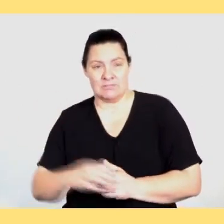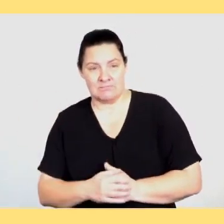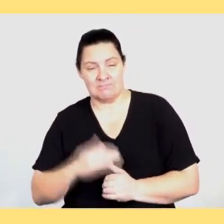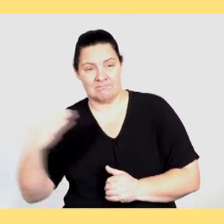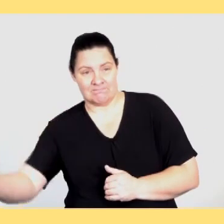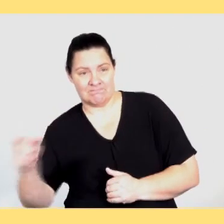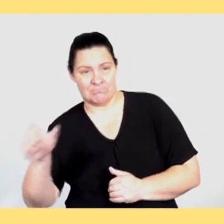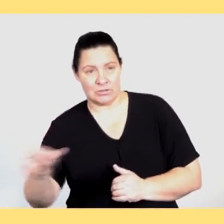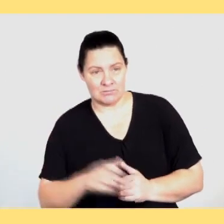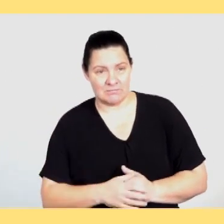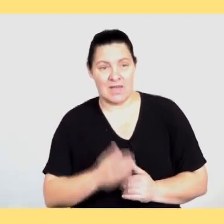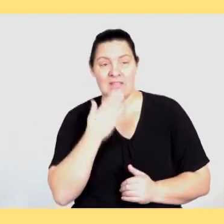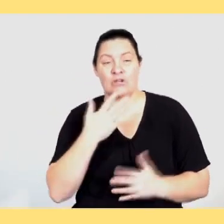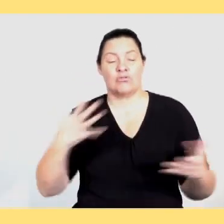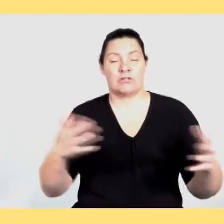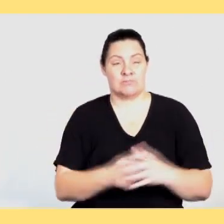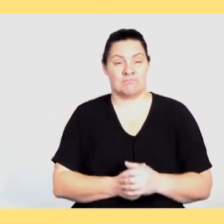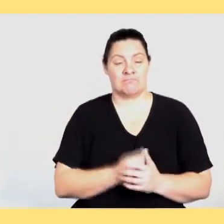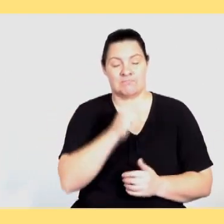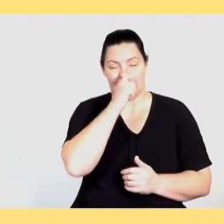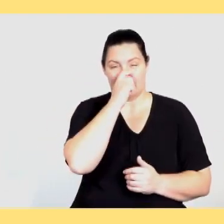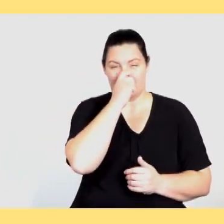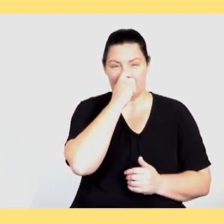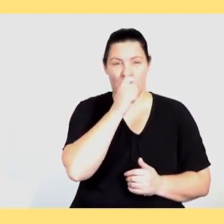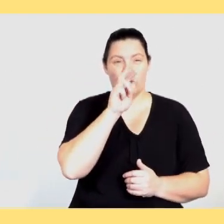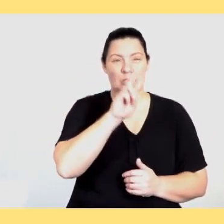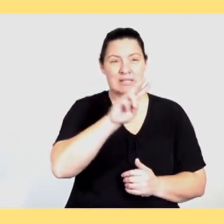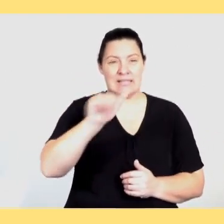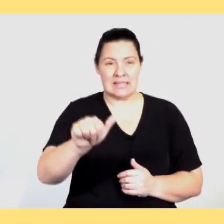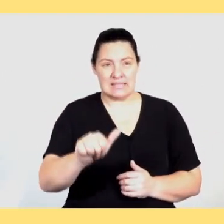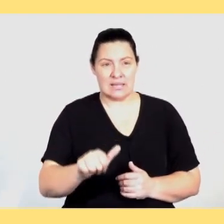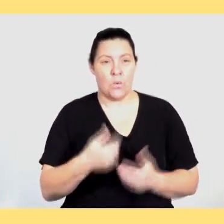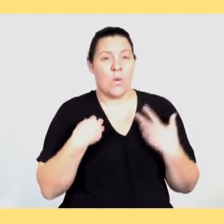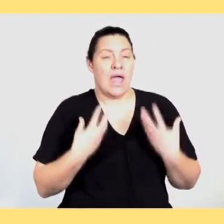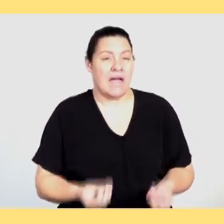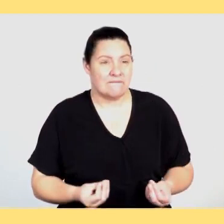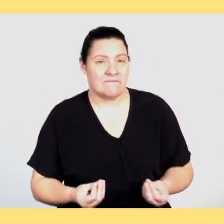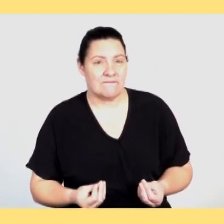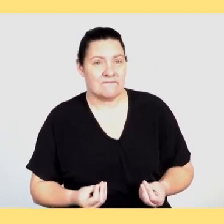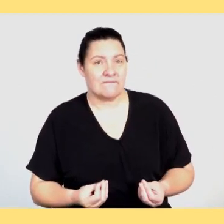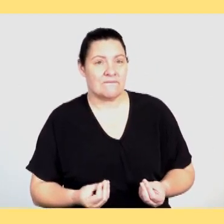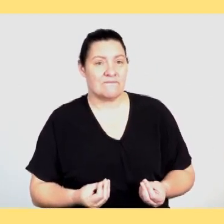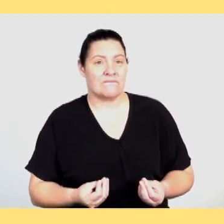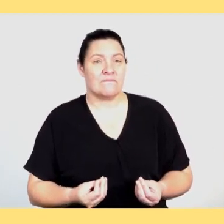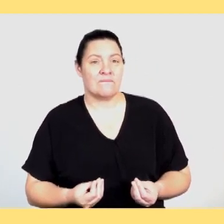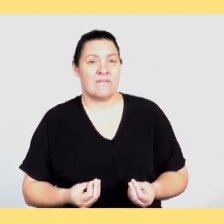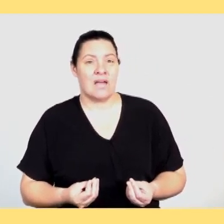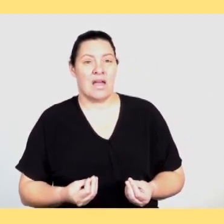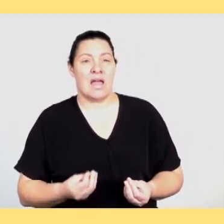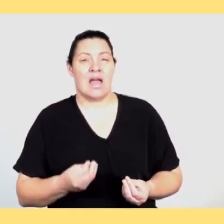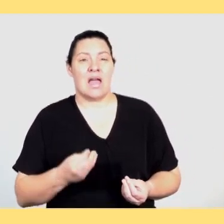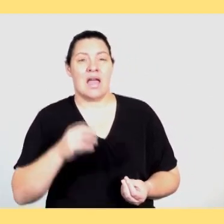14,900. Thank you so much. Thank you so much. After that, we come on the 26th. We have a